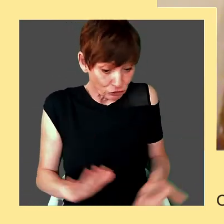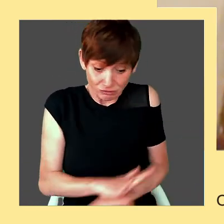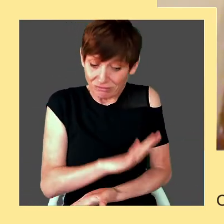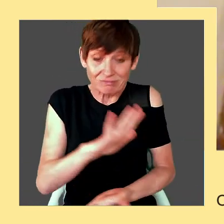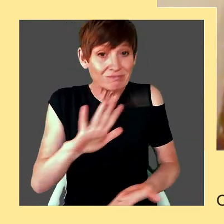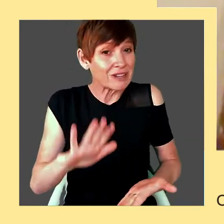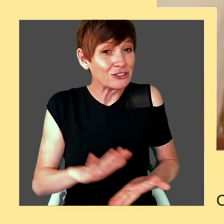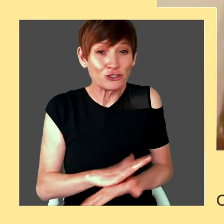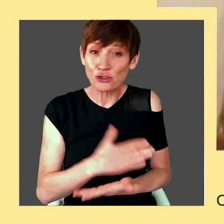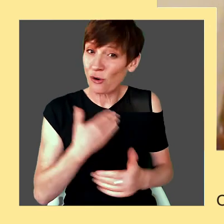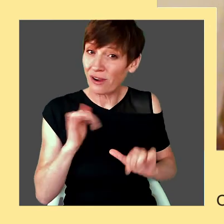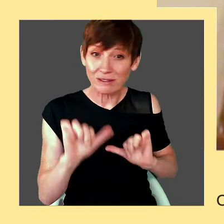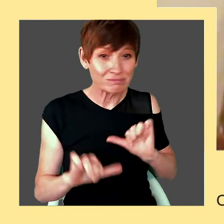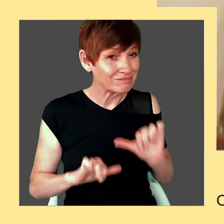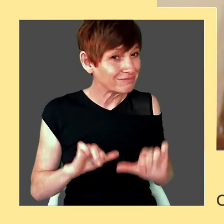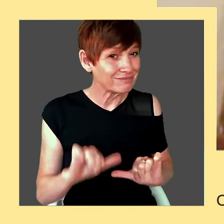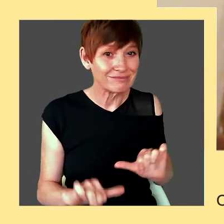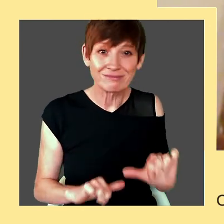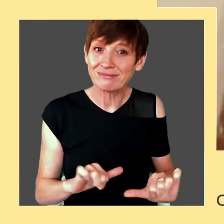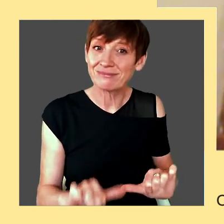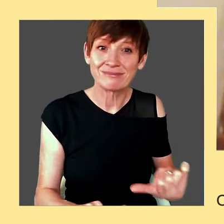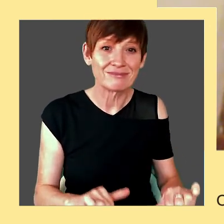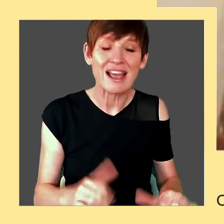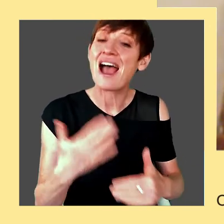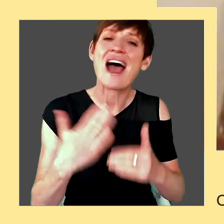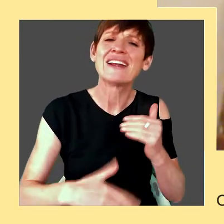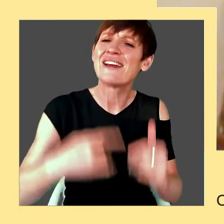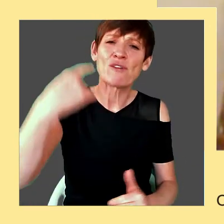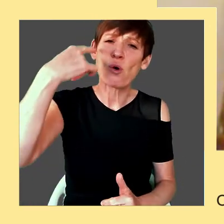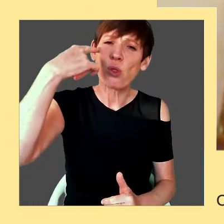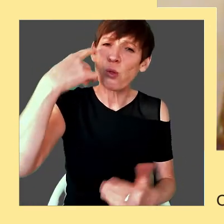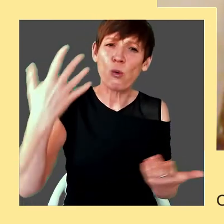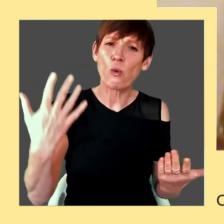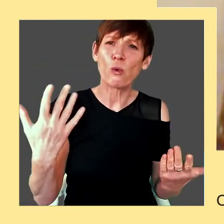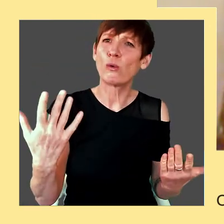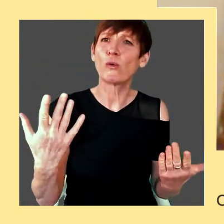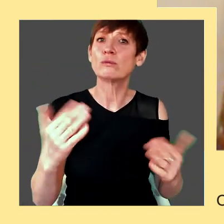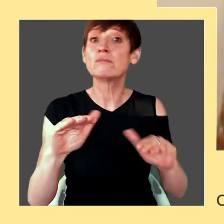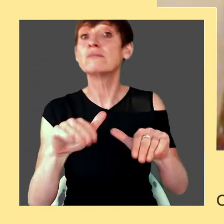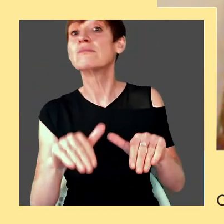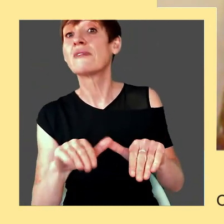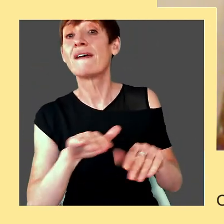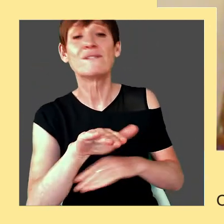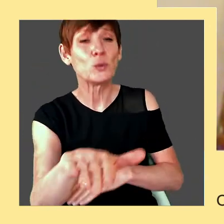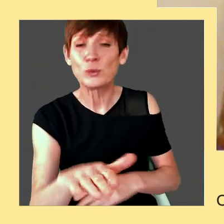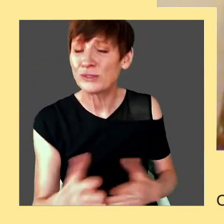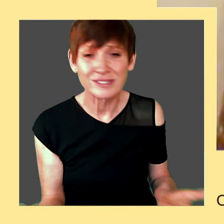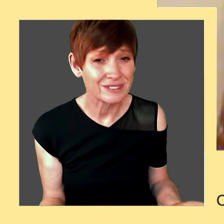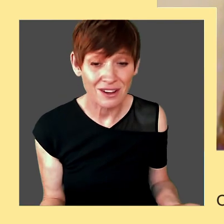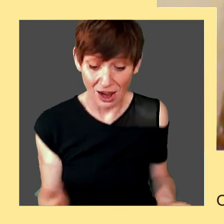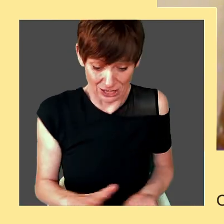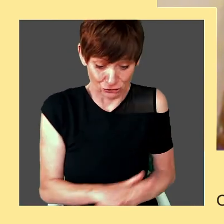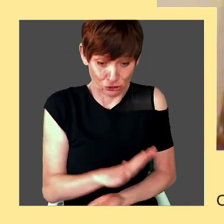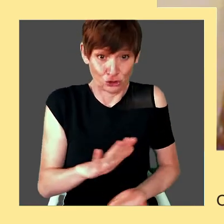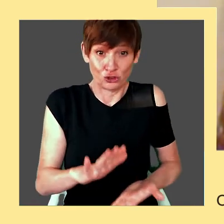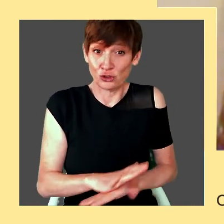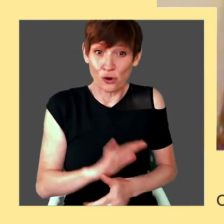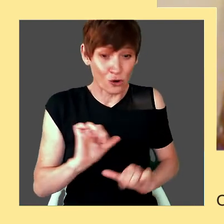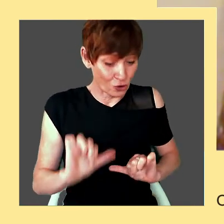And I didn't think about anything else, because I enjoy this journey